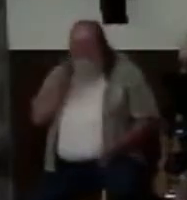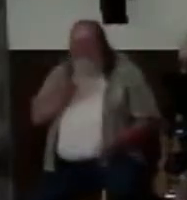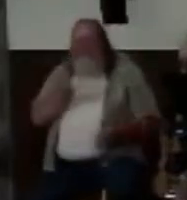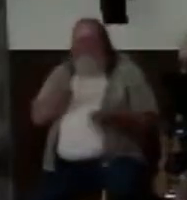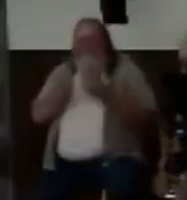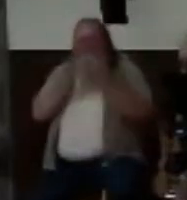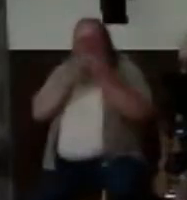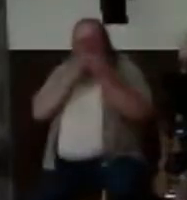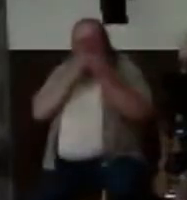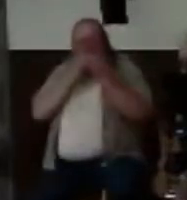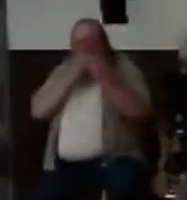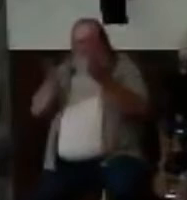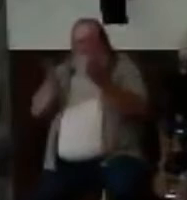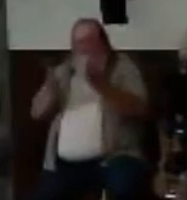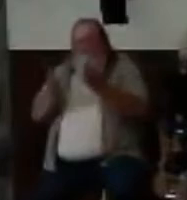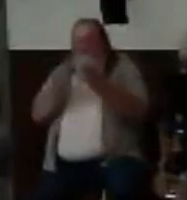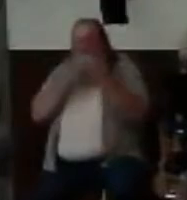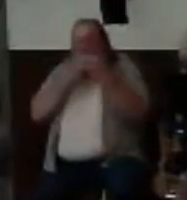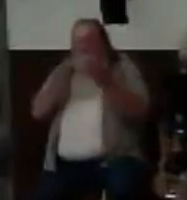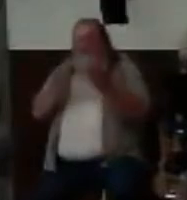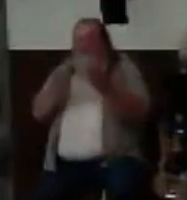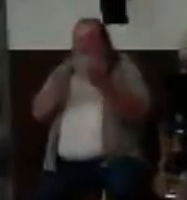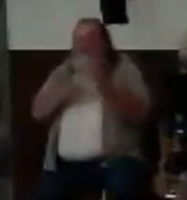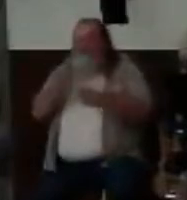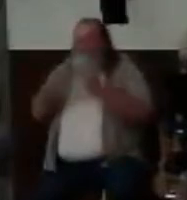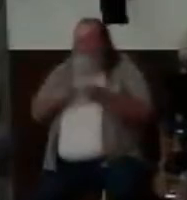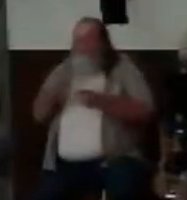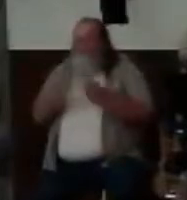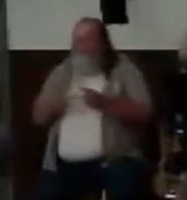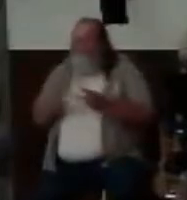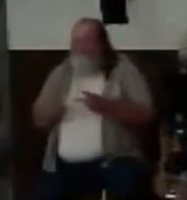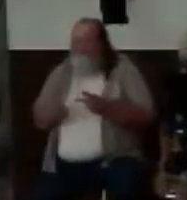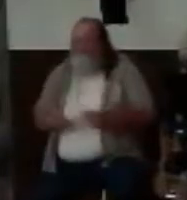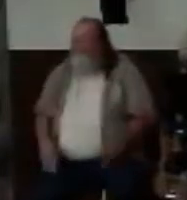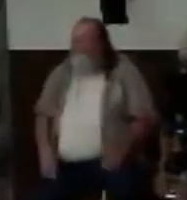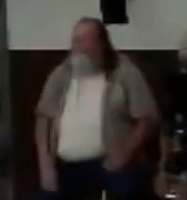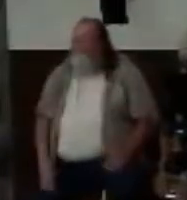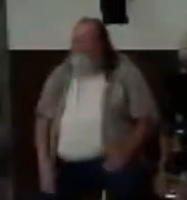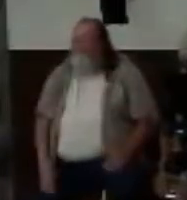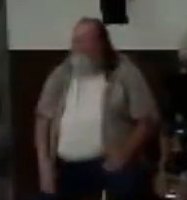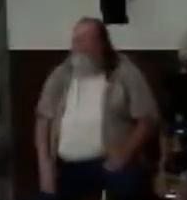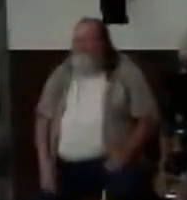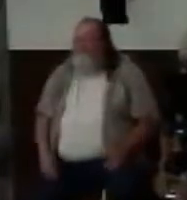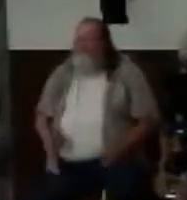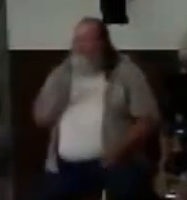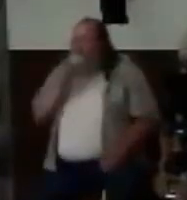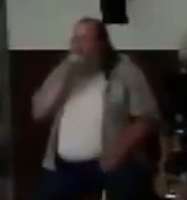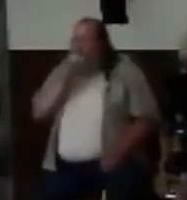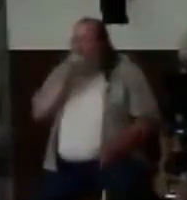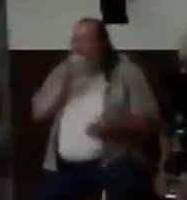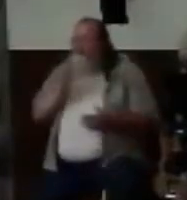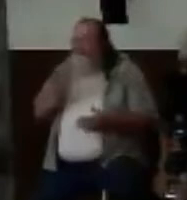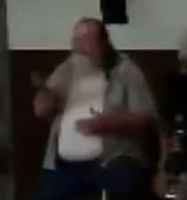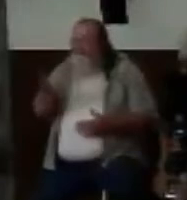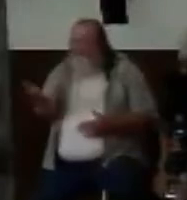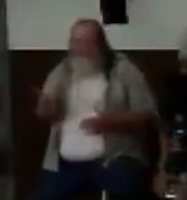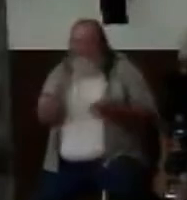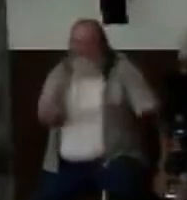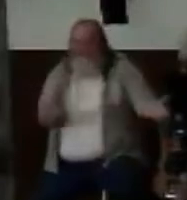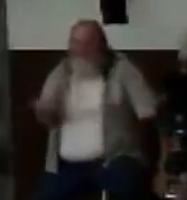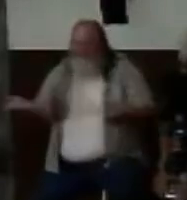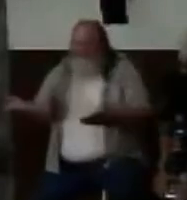the nonconformist who said, I don't want religion, I want Jesus. They came to a foreign land not